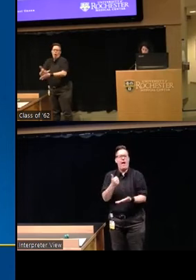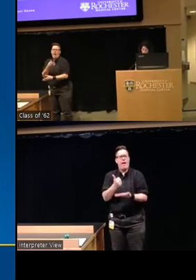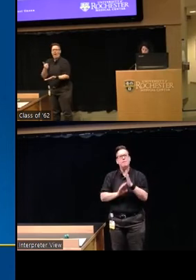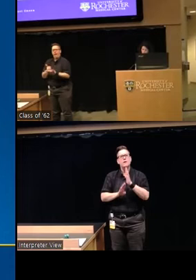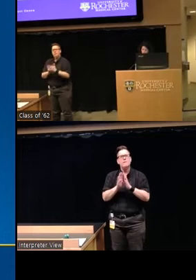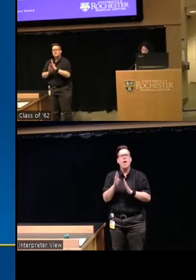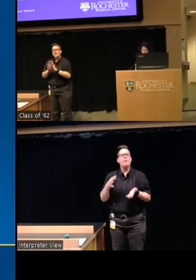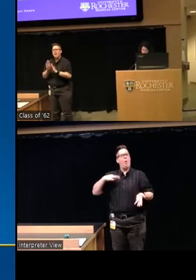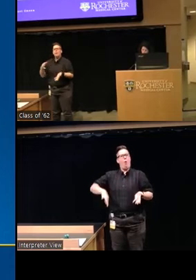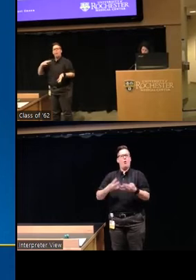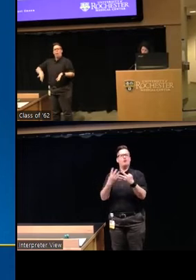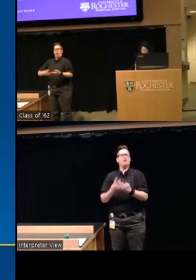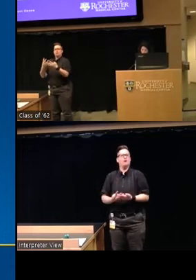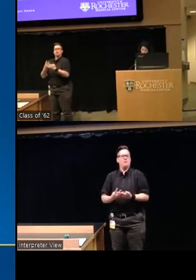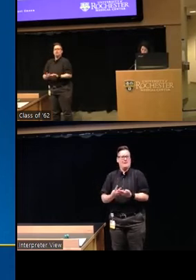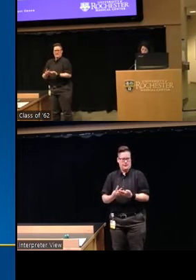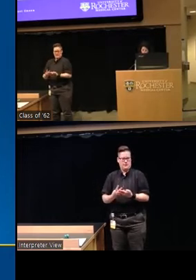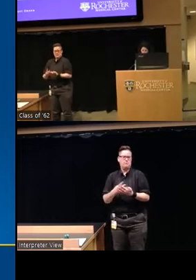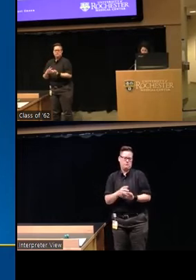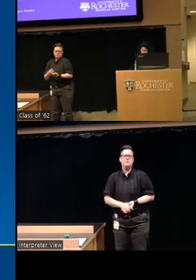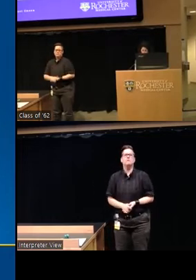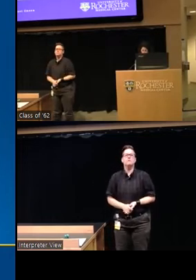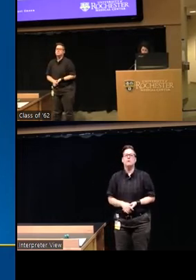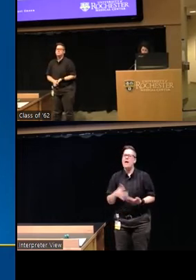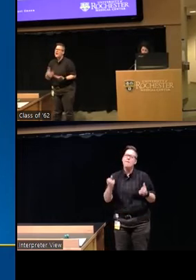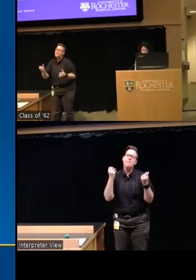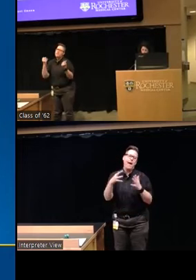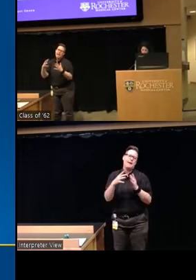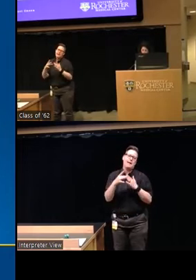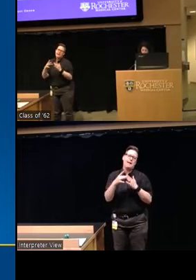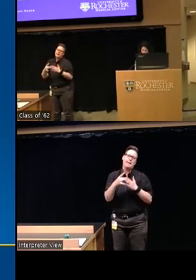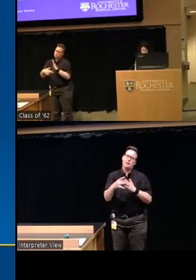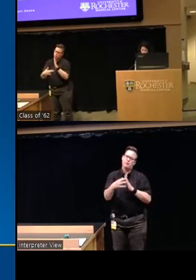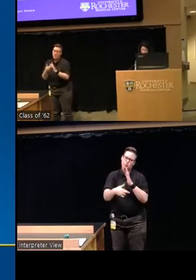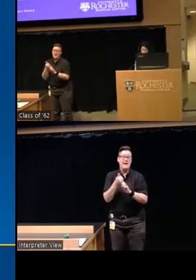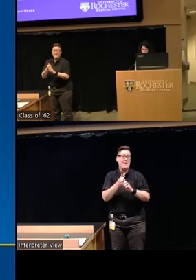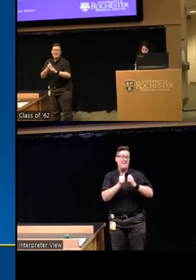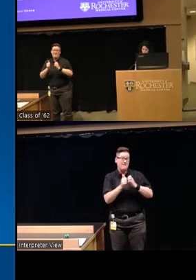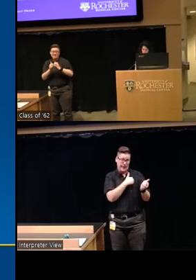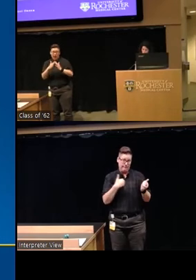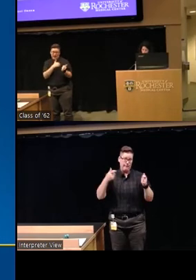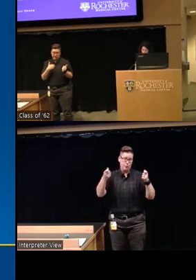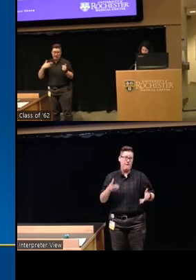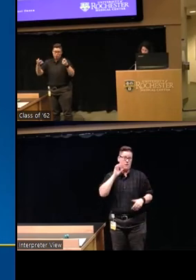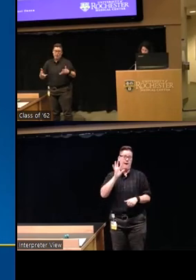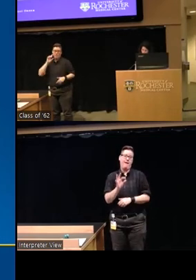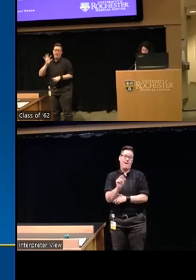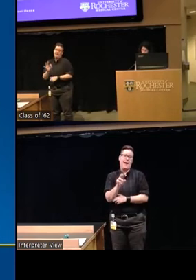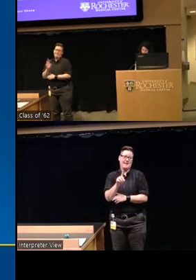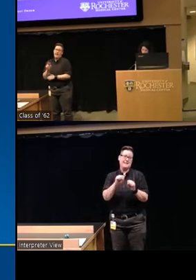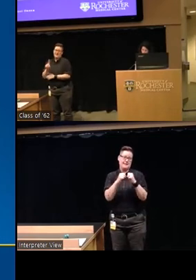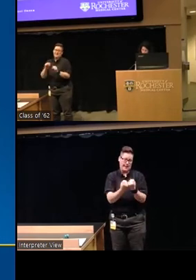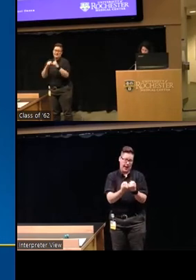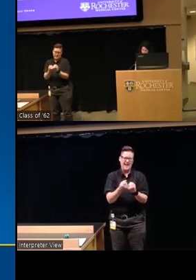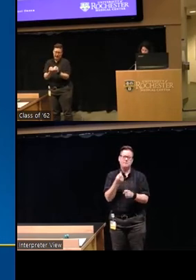develop clinically useful screening tools. He holds many leadership roles that include being founding member and director of the Functional Neurologic Disorder Society,